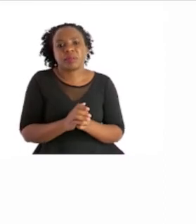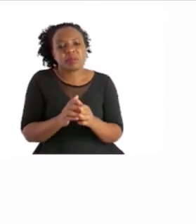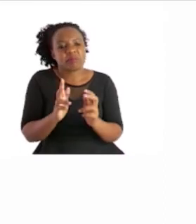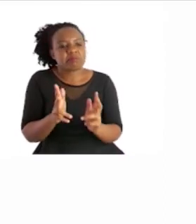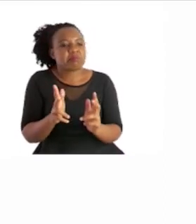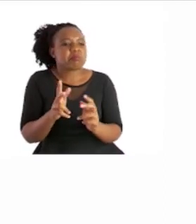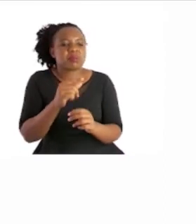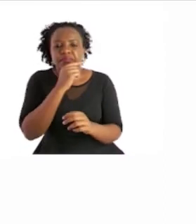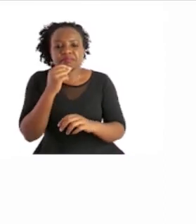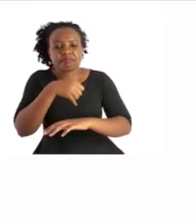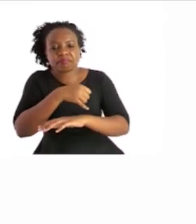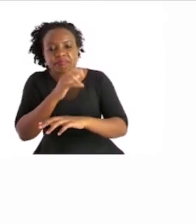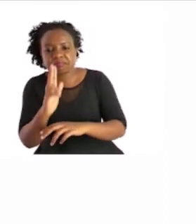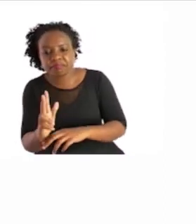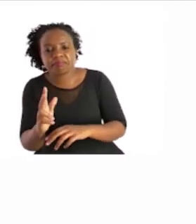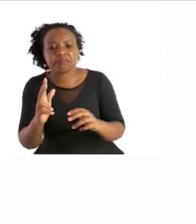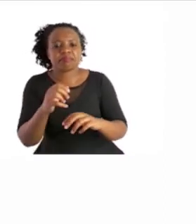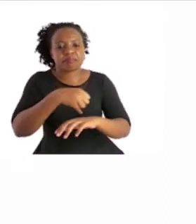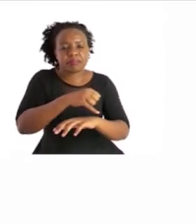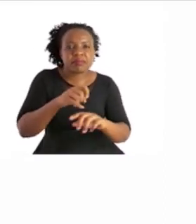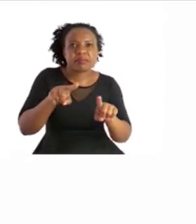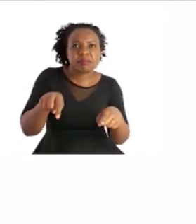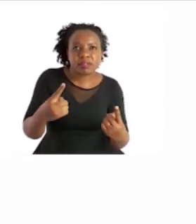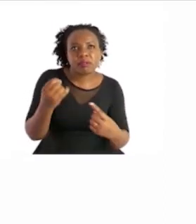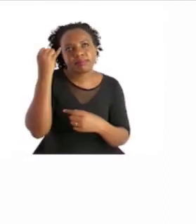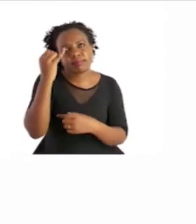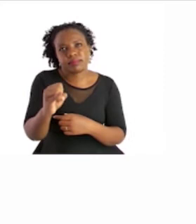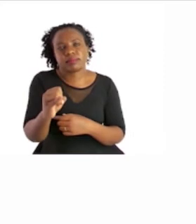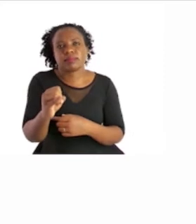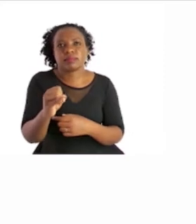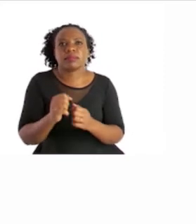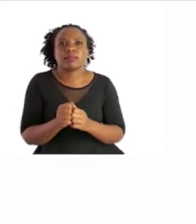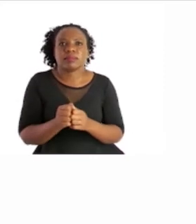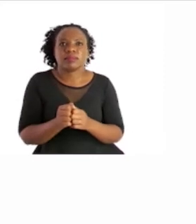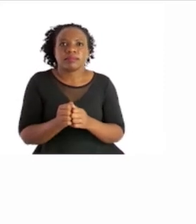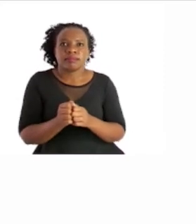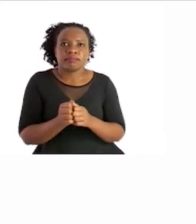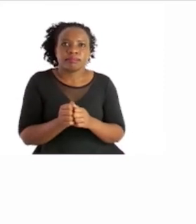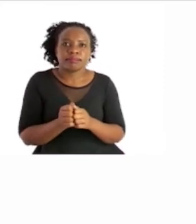person, place, thing, or idea.